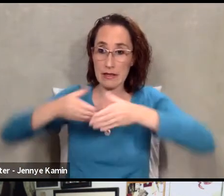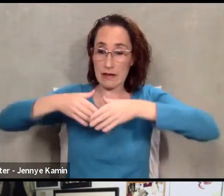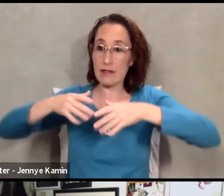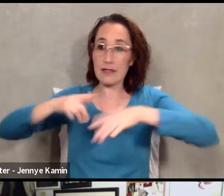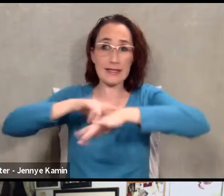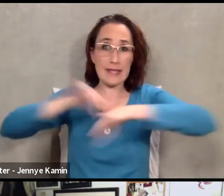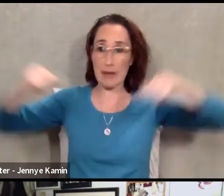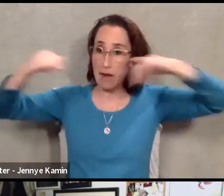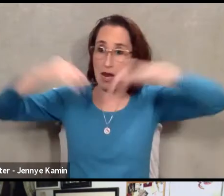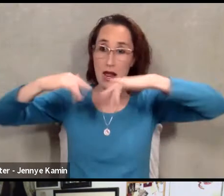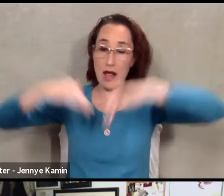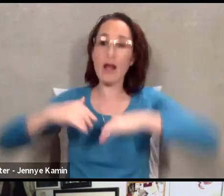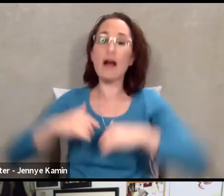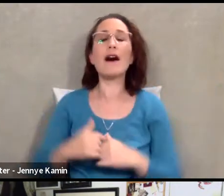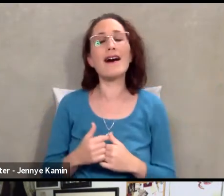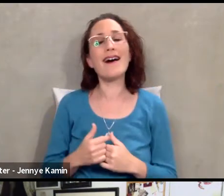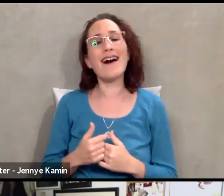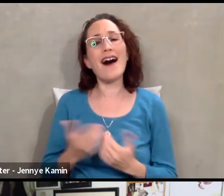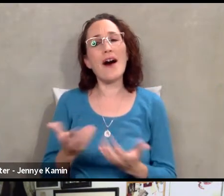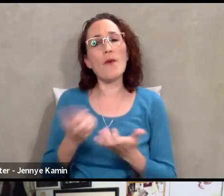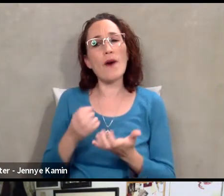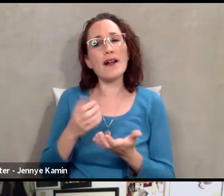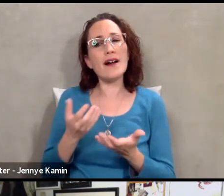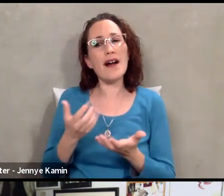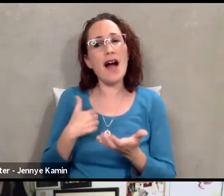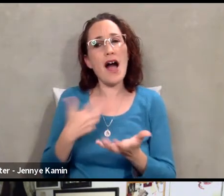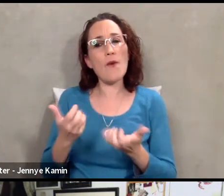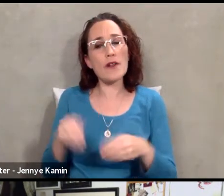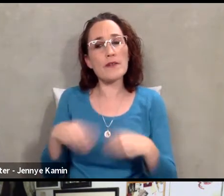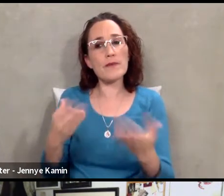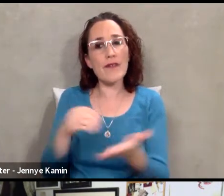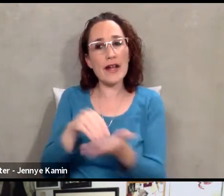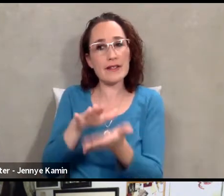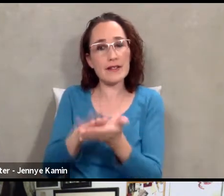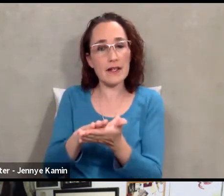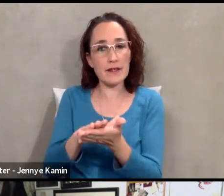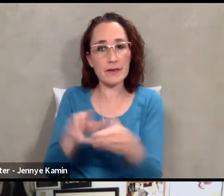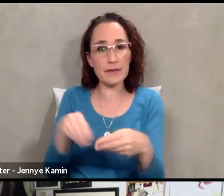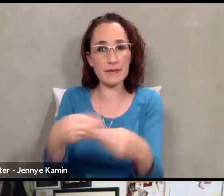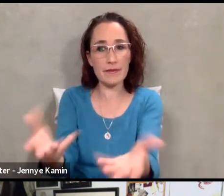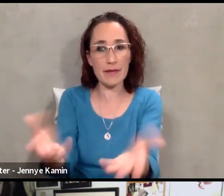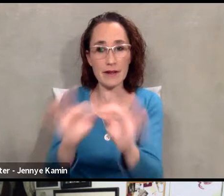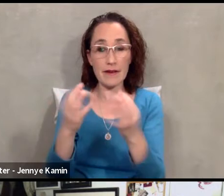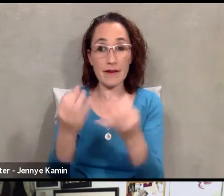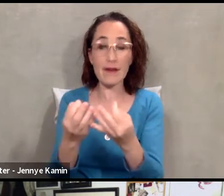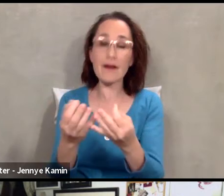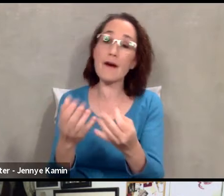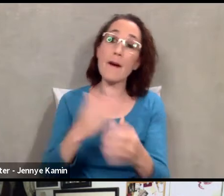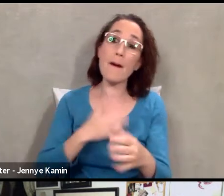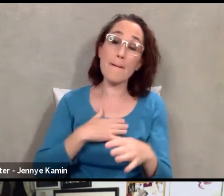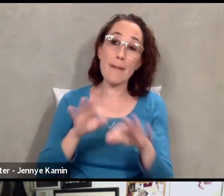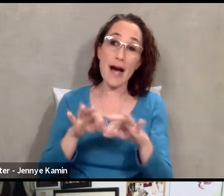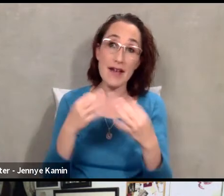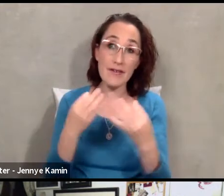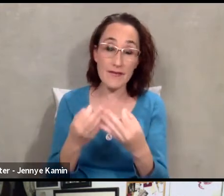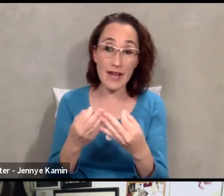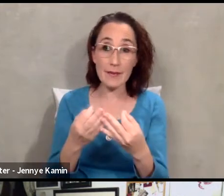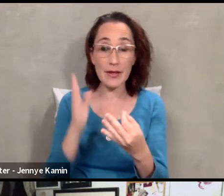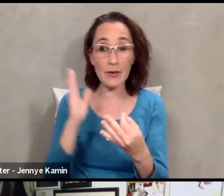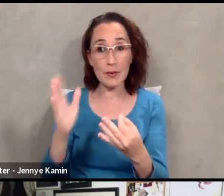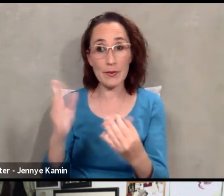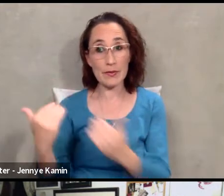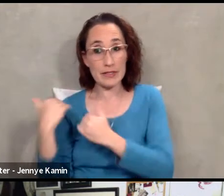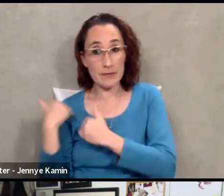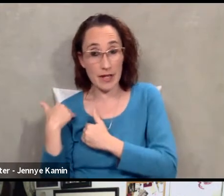a document for my family. They would eventually be my executors for my work. And I wanted to